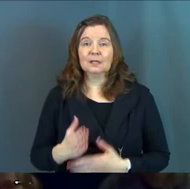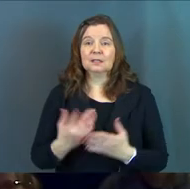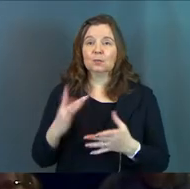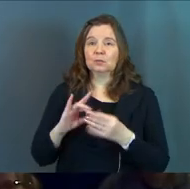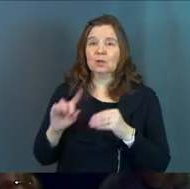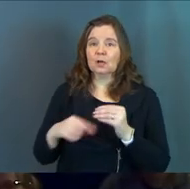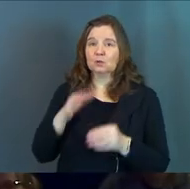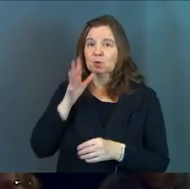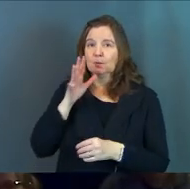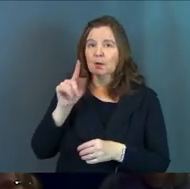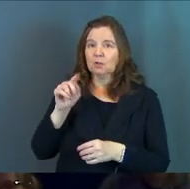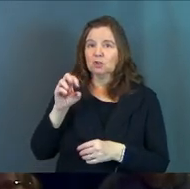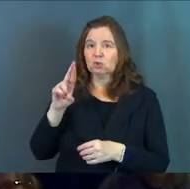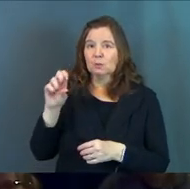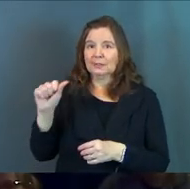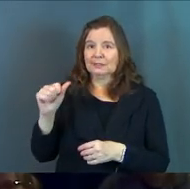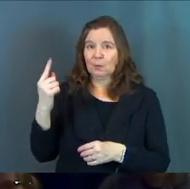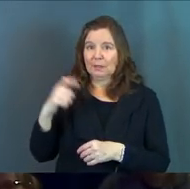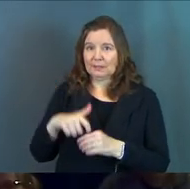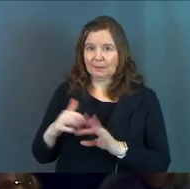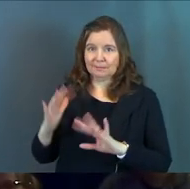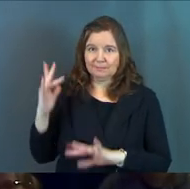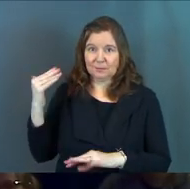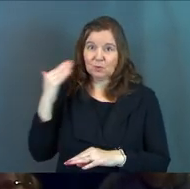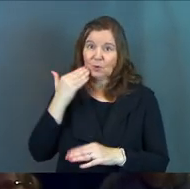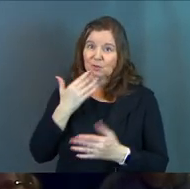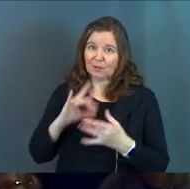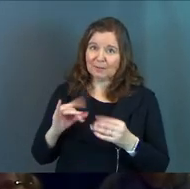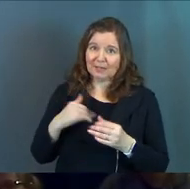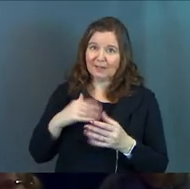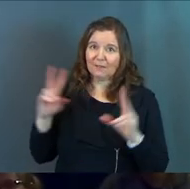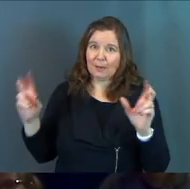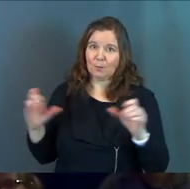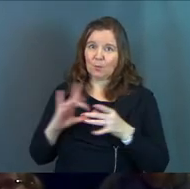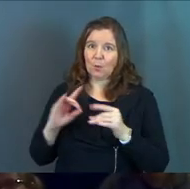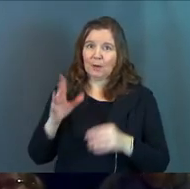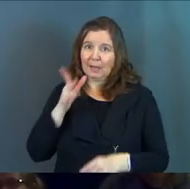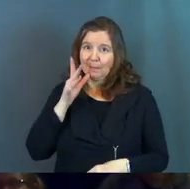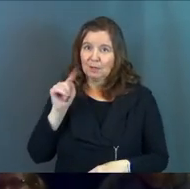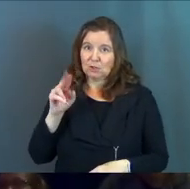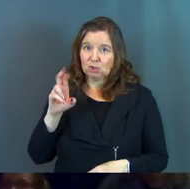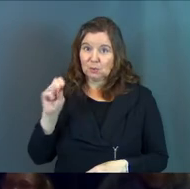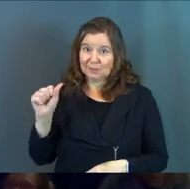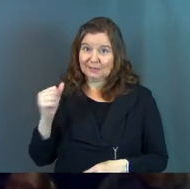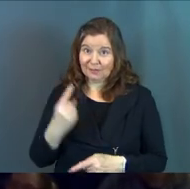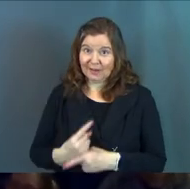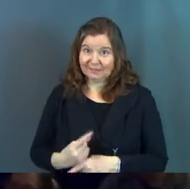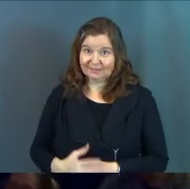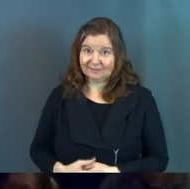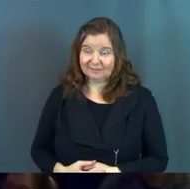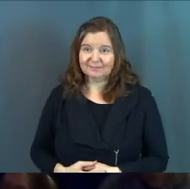Someone was talking to Mother Teresa once. You know it's a good message if I'm quoting Mother Teresa, right?